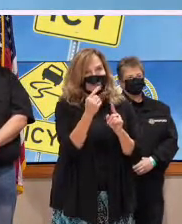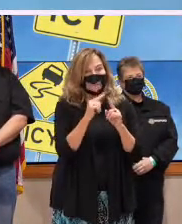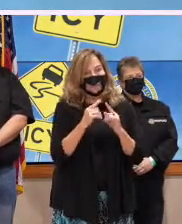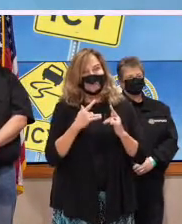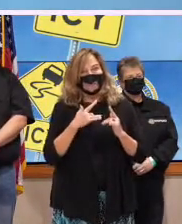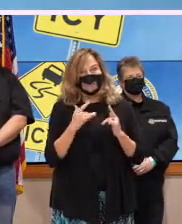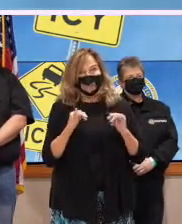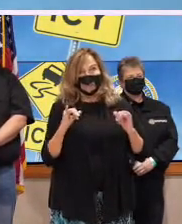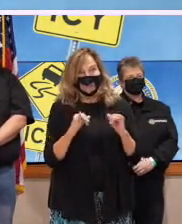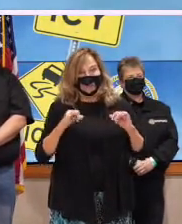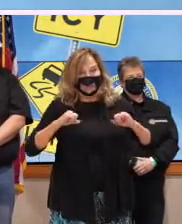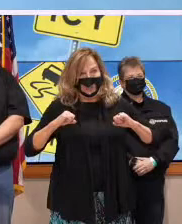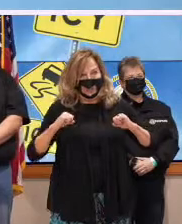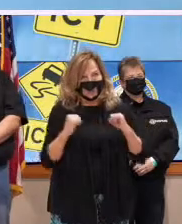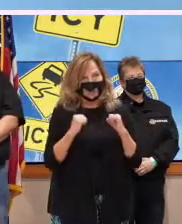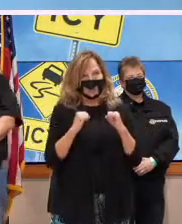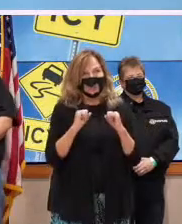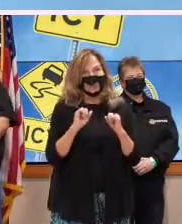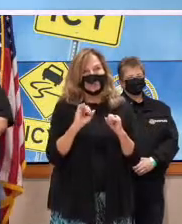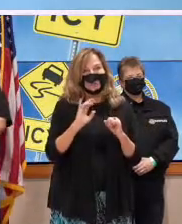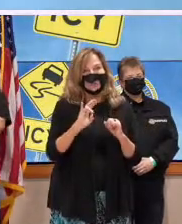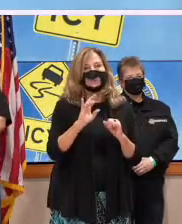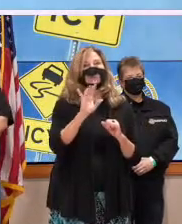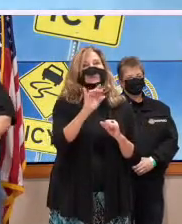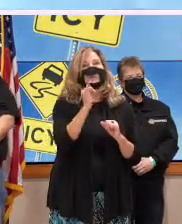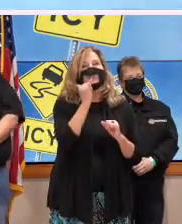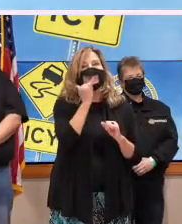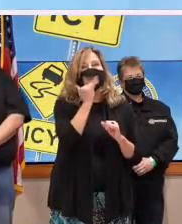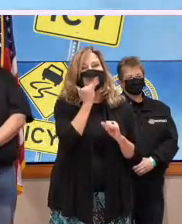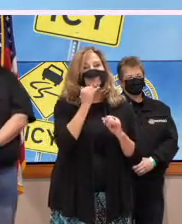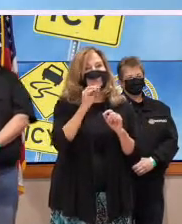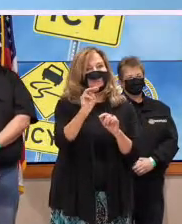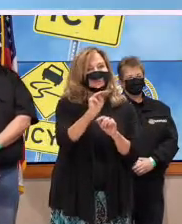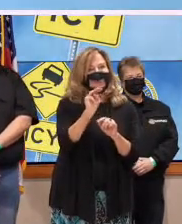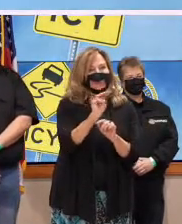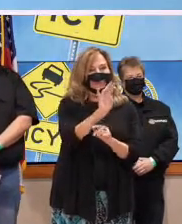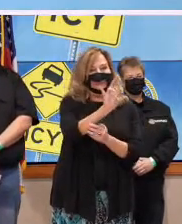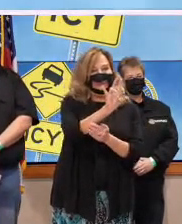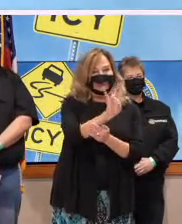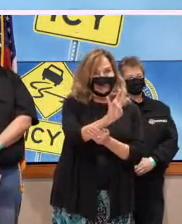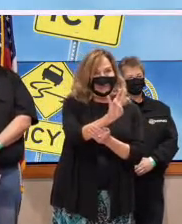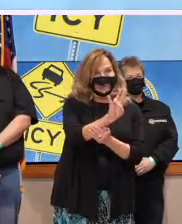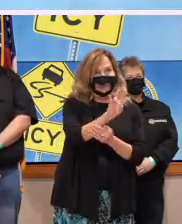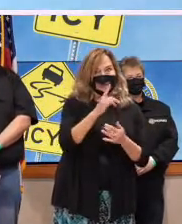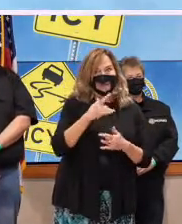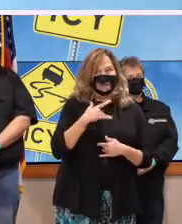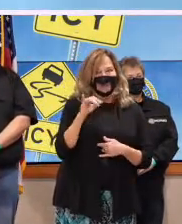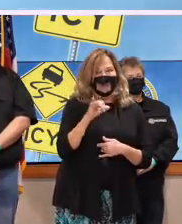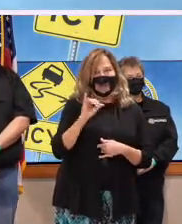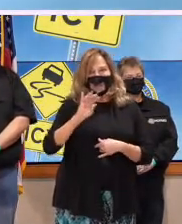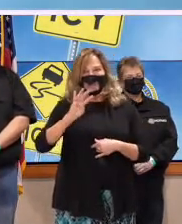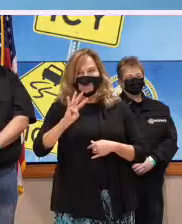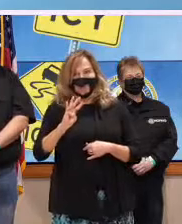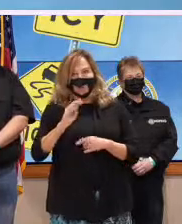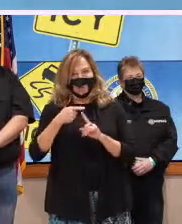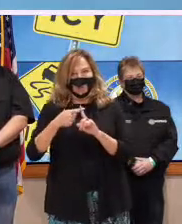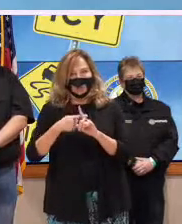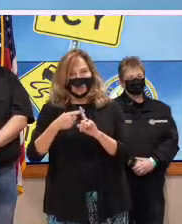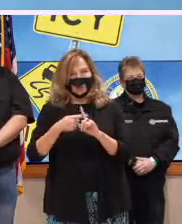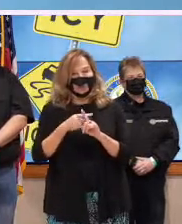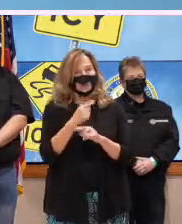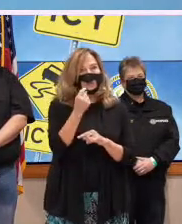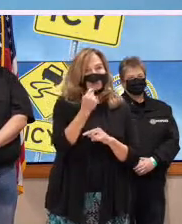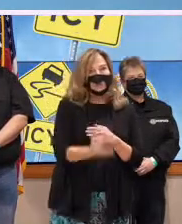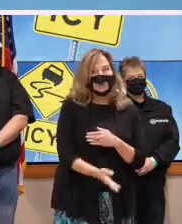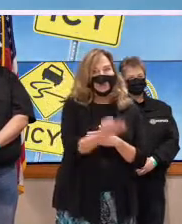4, and then 7 degrees on Monday with a chill factor of 4, and on Tuesday morning 14 degrees